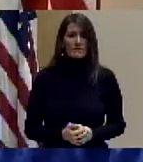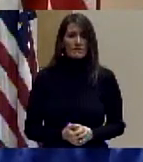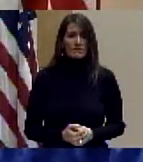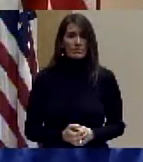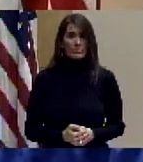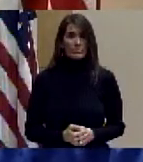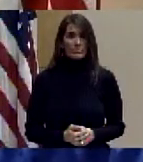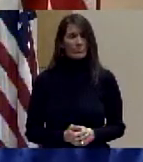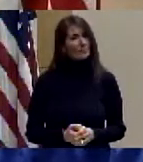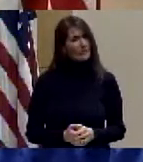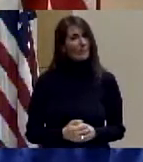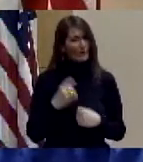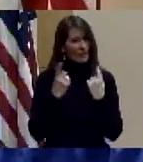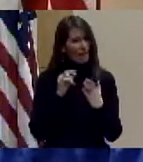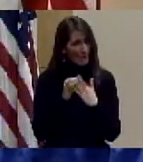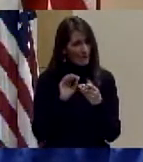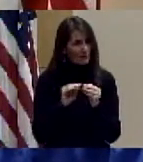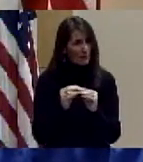Let that number sink in.